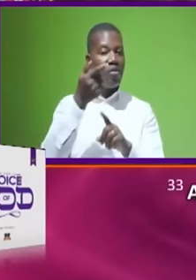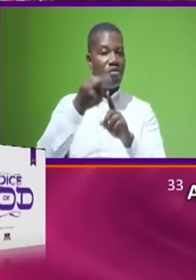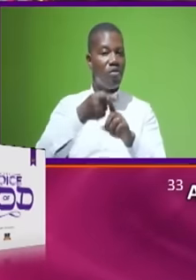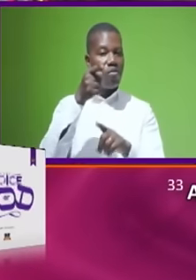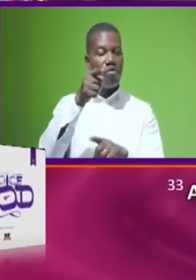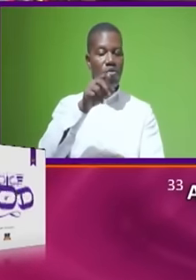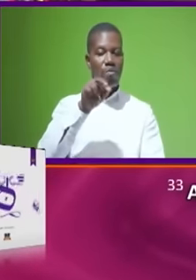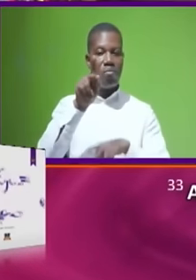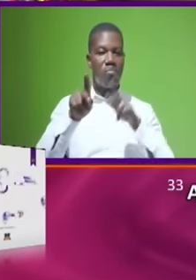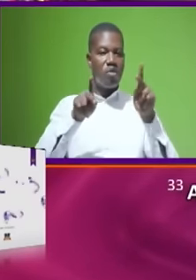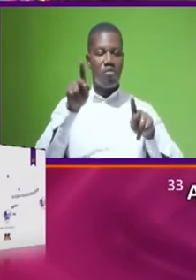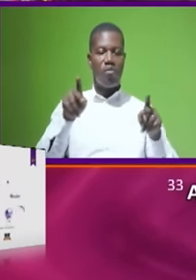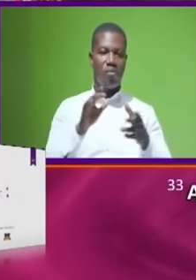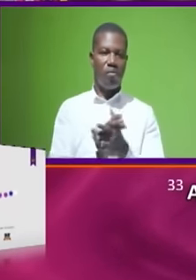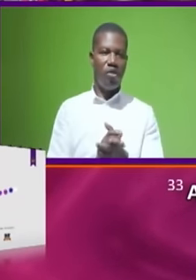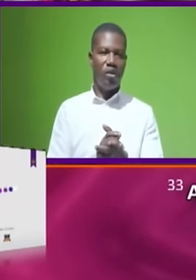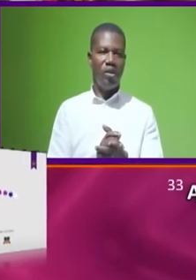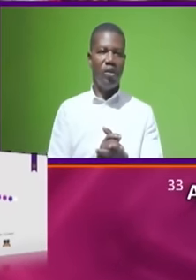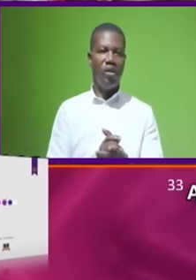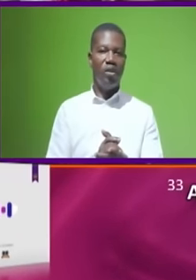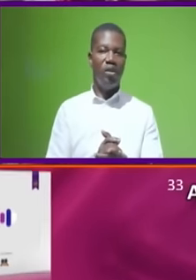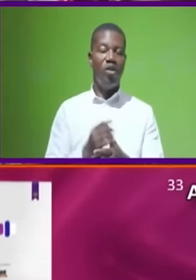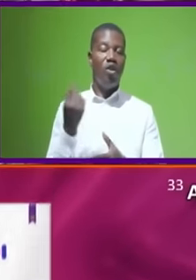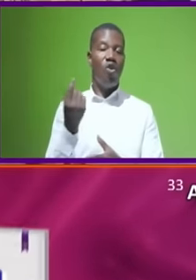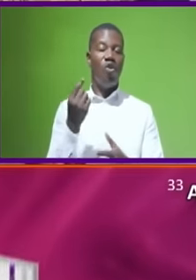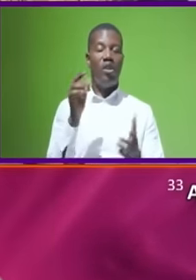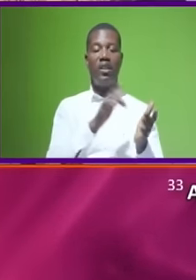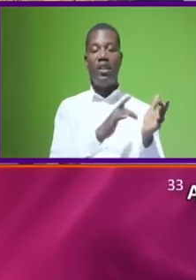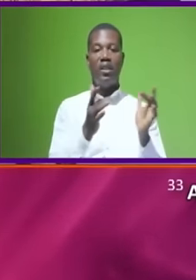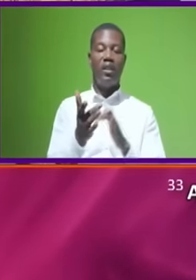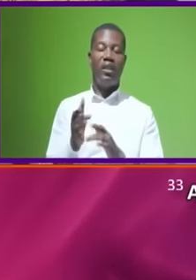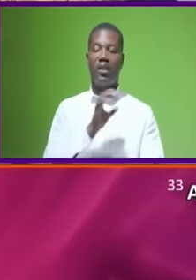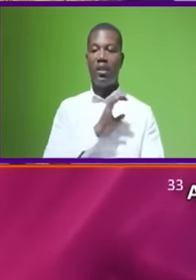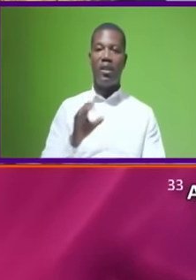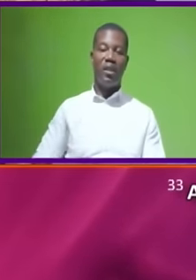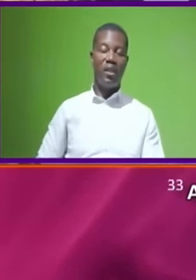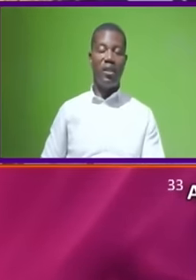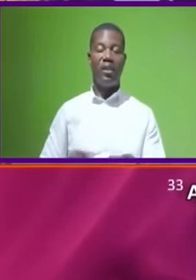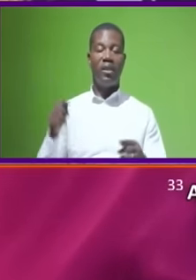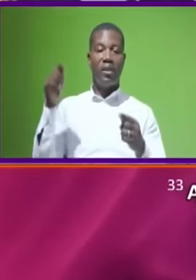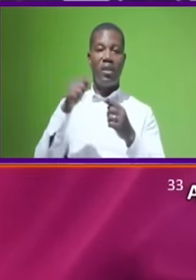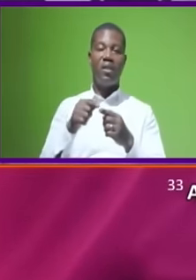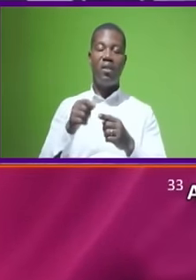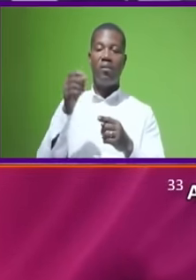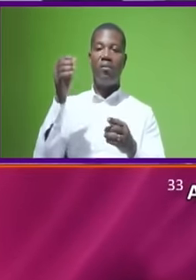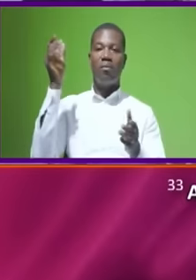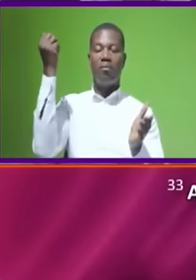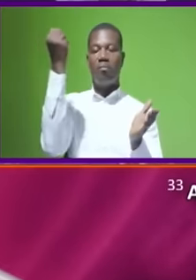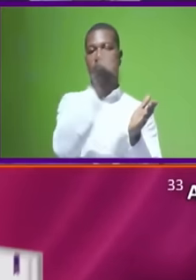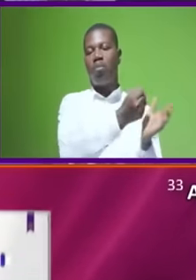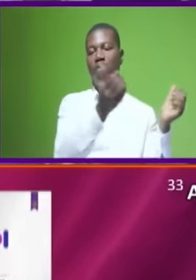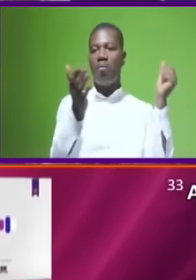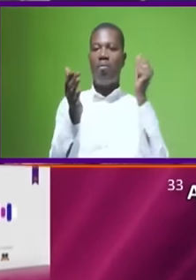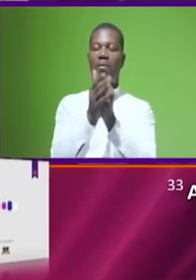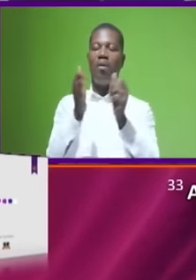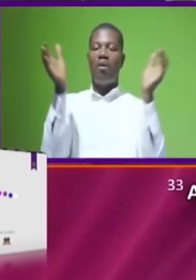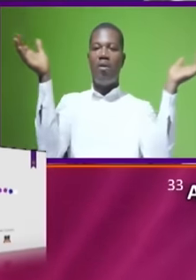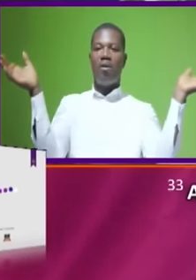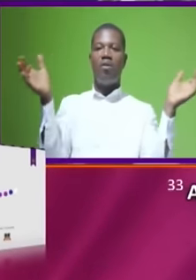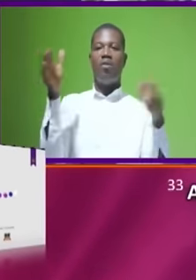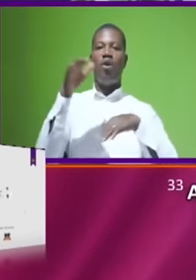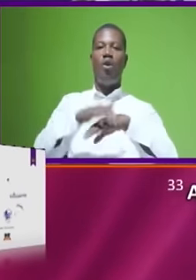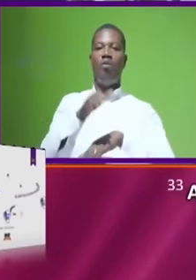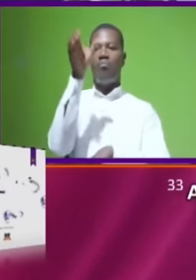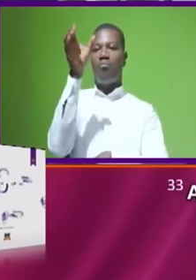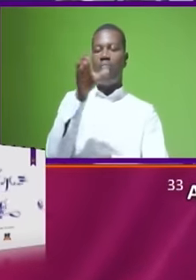wouldn't seek for anything from you. Save yes. Jesus Christ who was crucified.